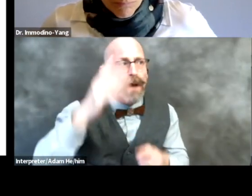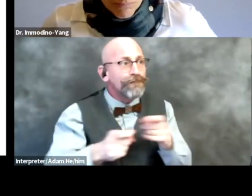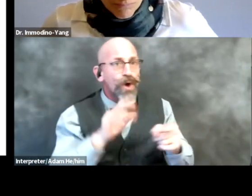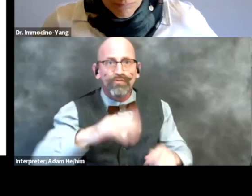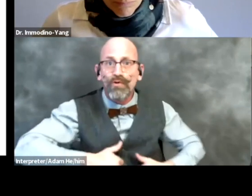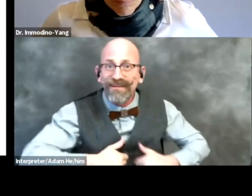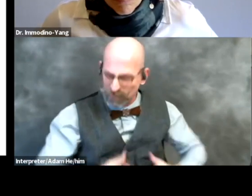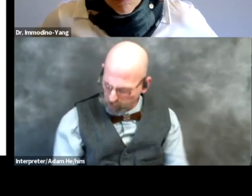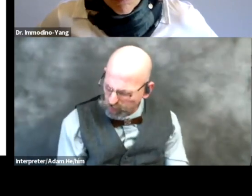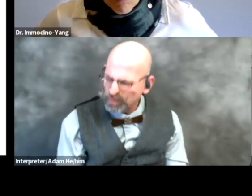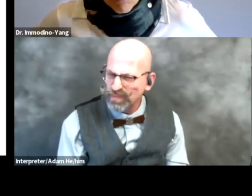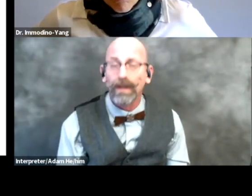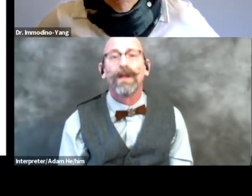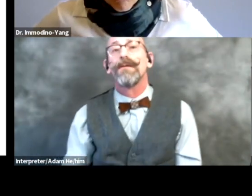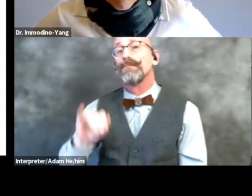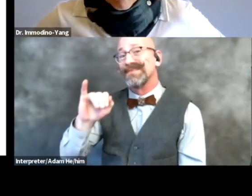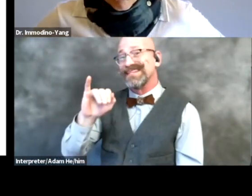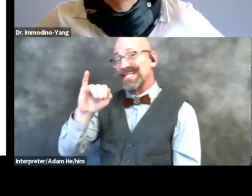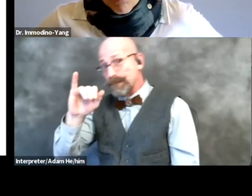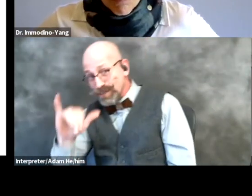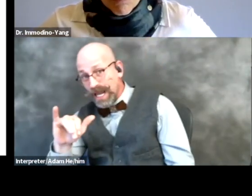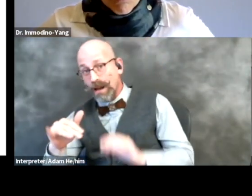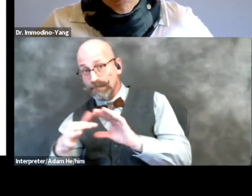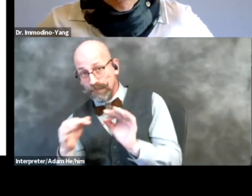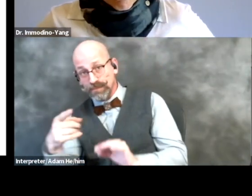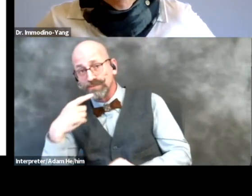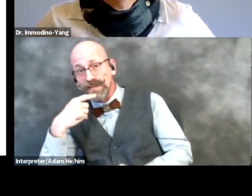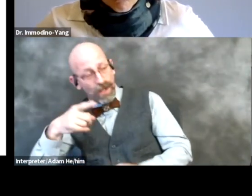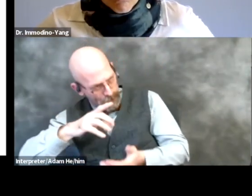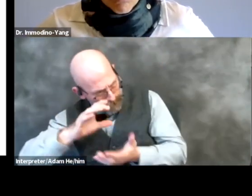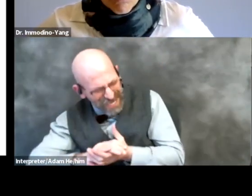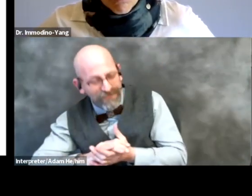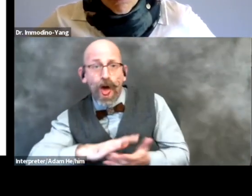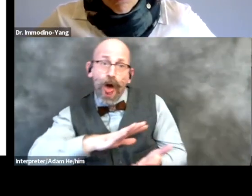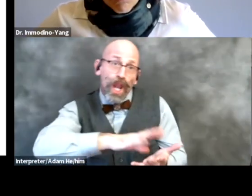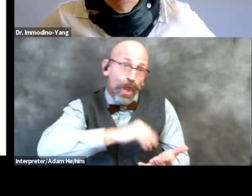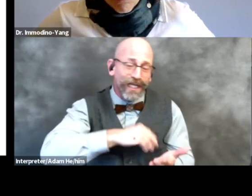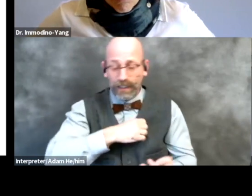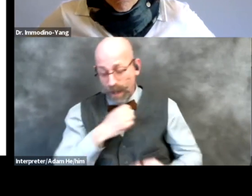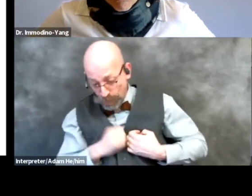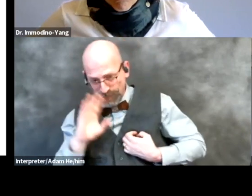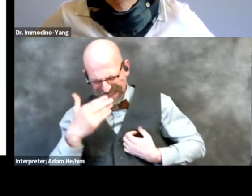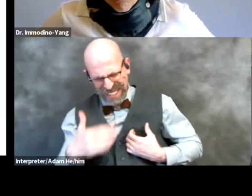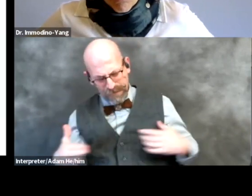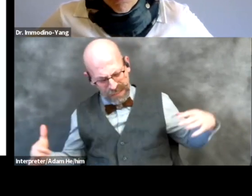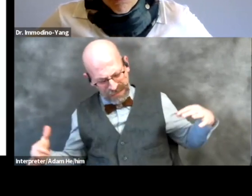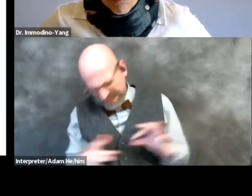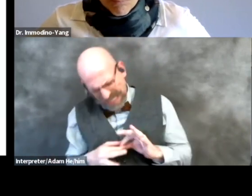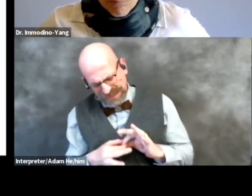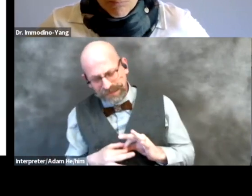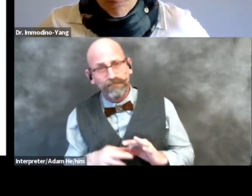that the reason why learning and emotion seem so intimately connected is because complex emotion,